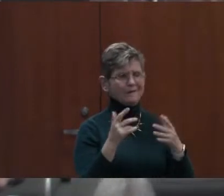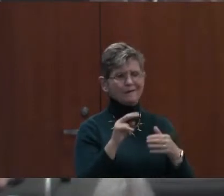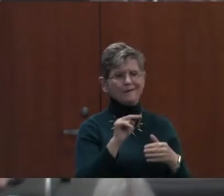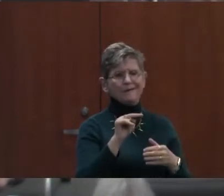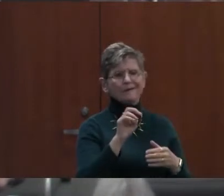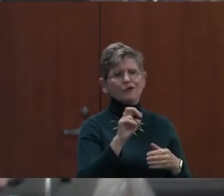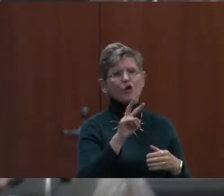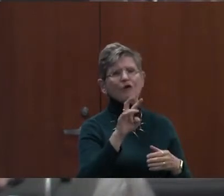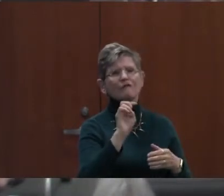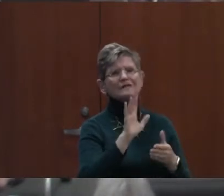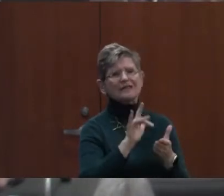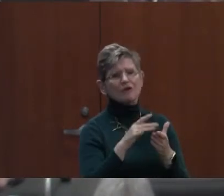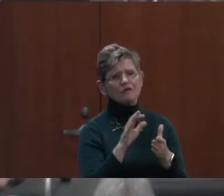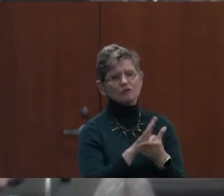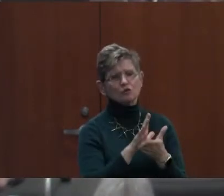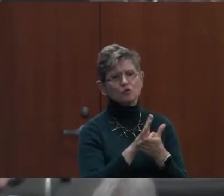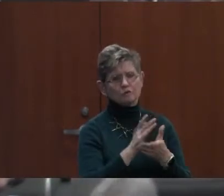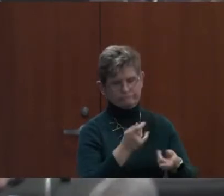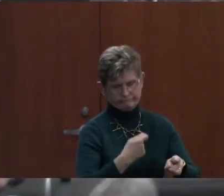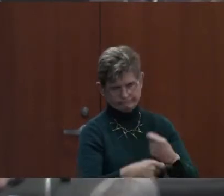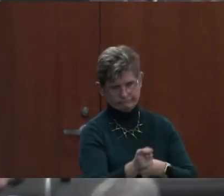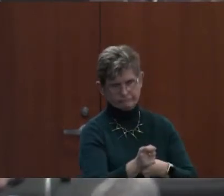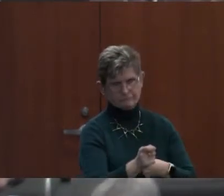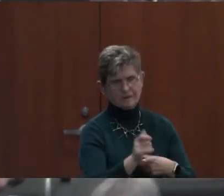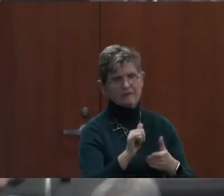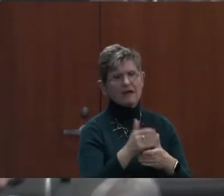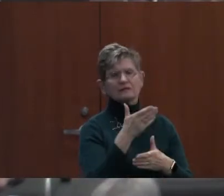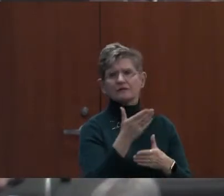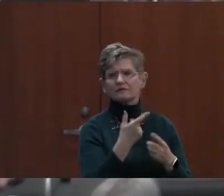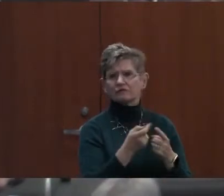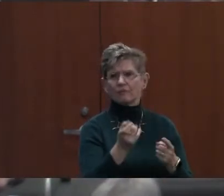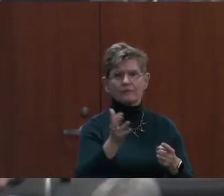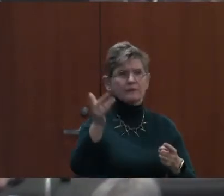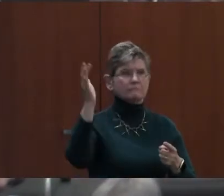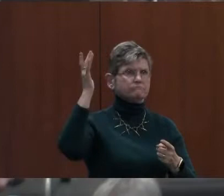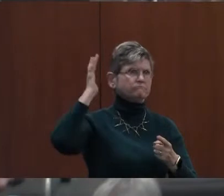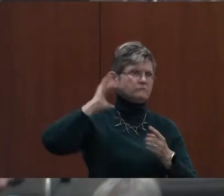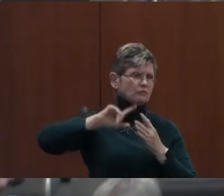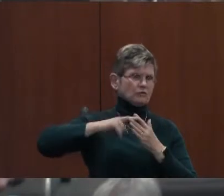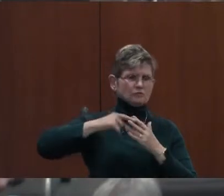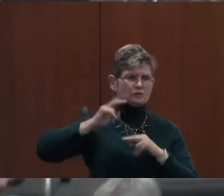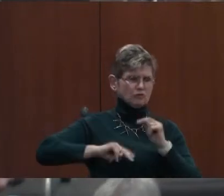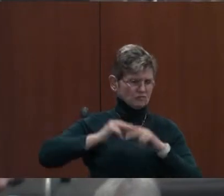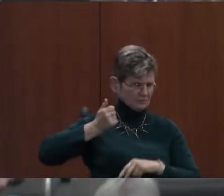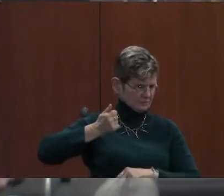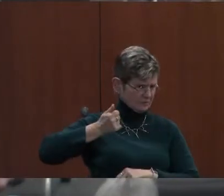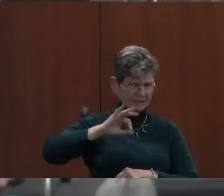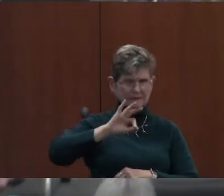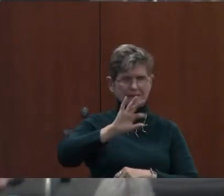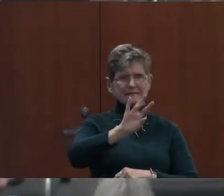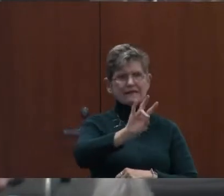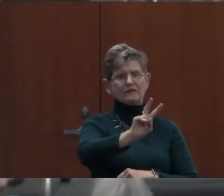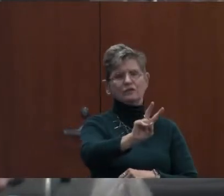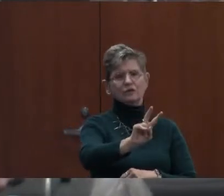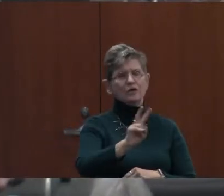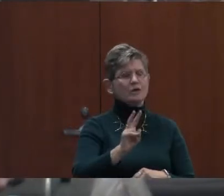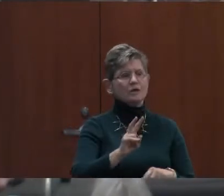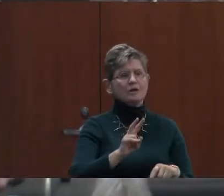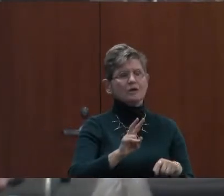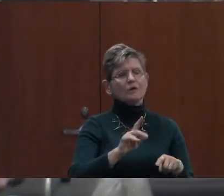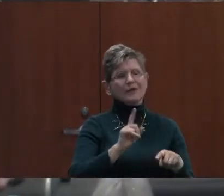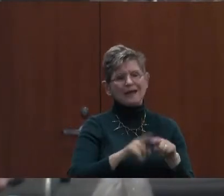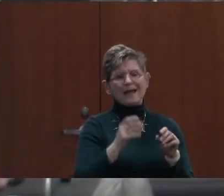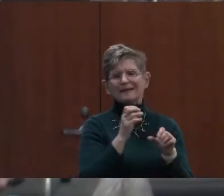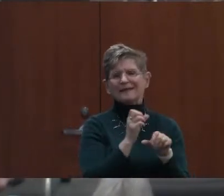of the school is going to be replaced. That stuff is from the original construction of the school in 1972. So we can't get spare